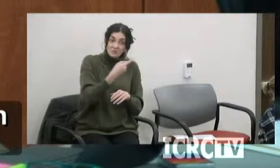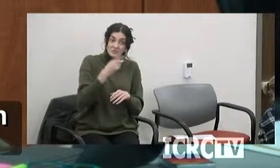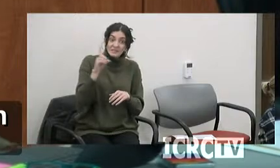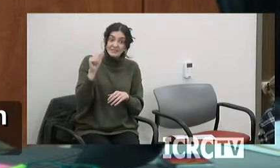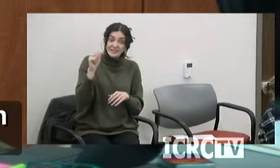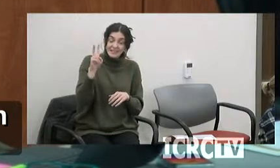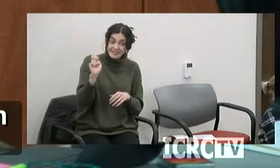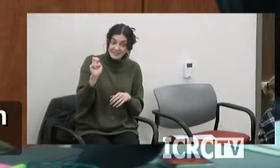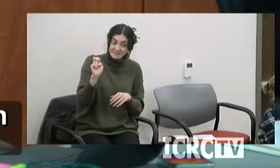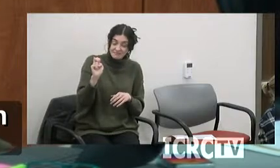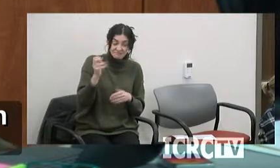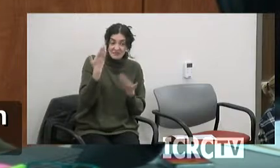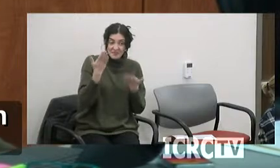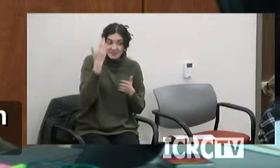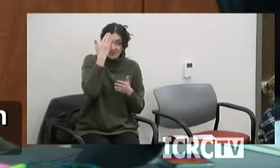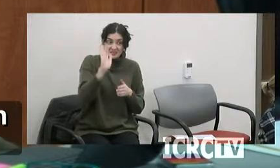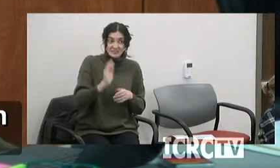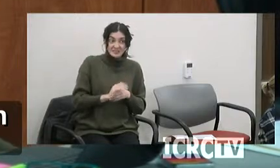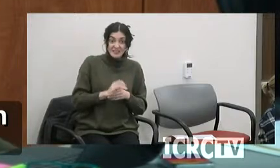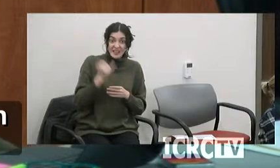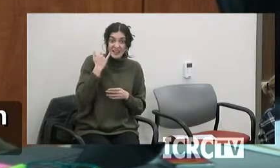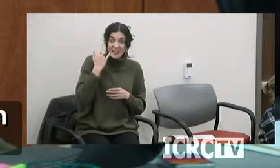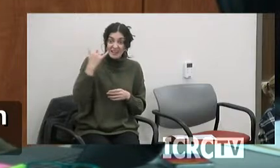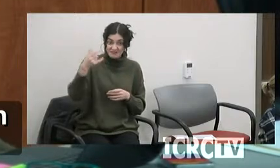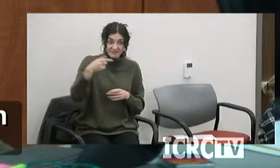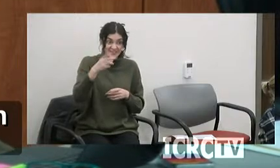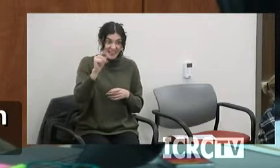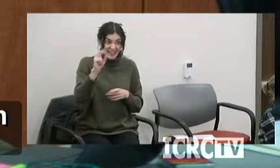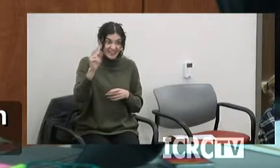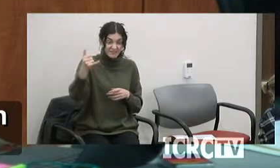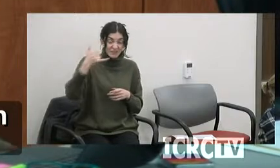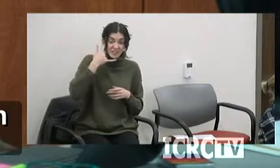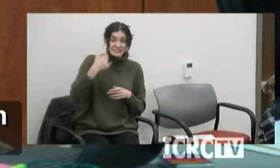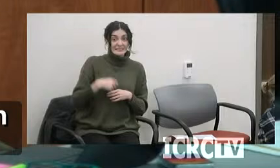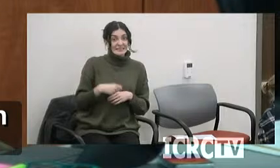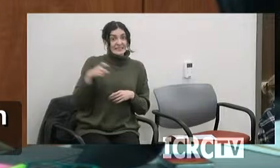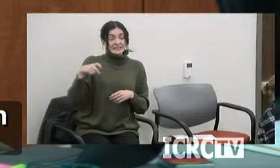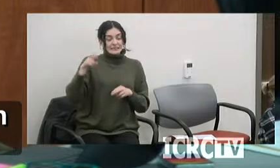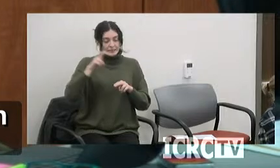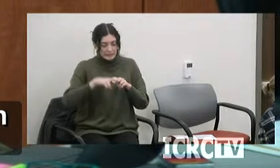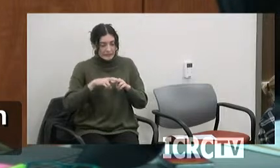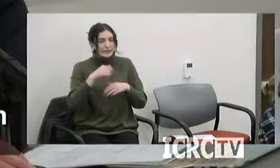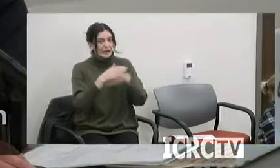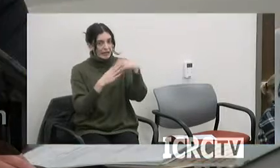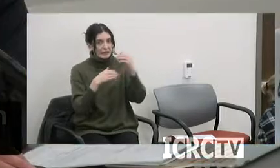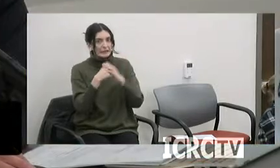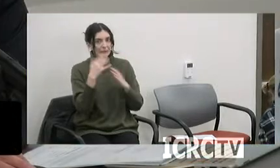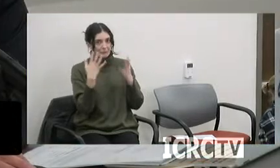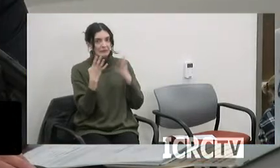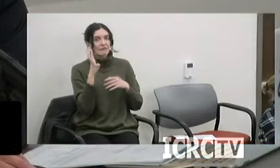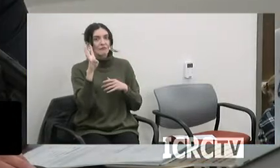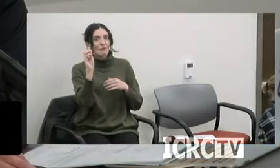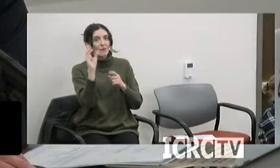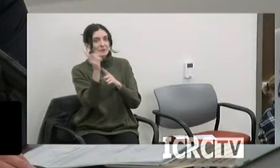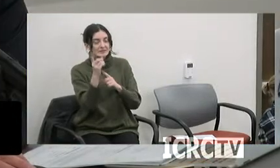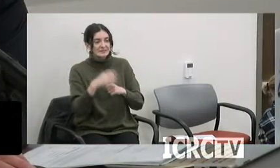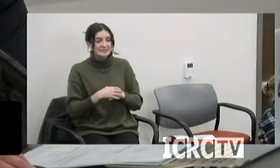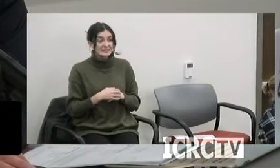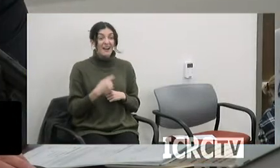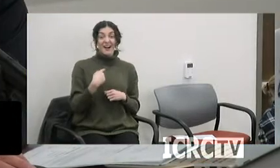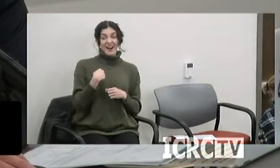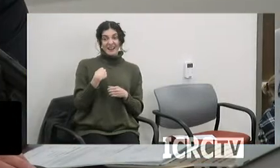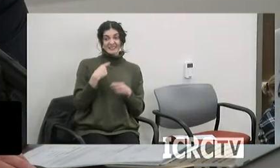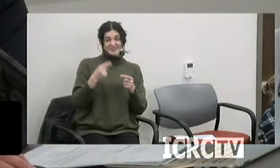you, you might as well sit down, hunker down for about 40 minutes. I've been able to master that to about 20